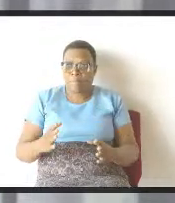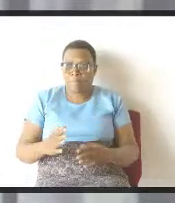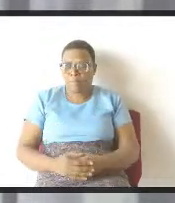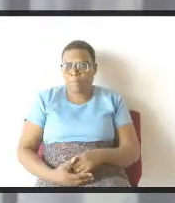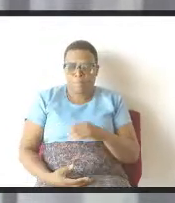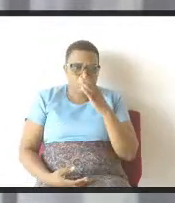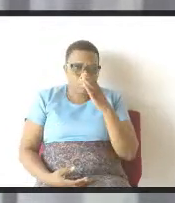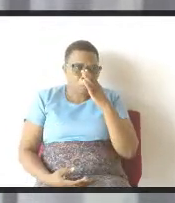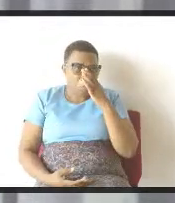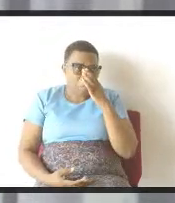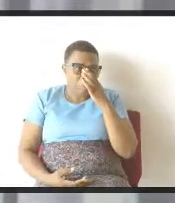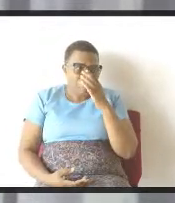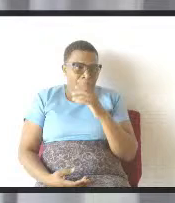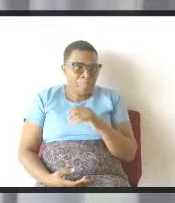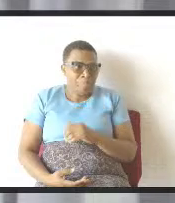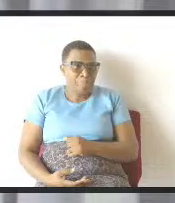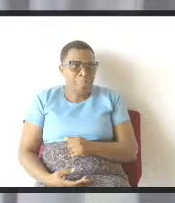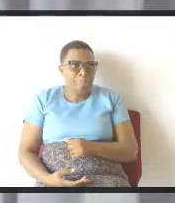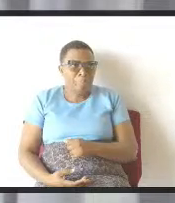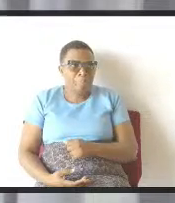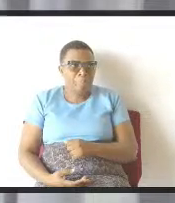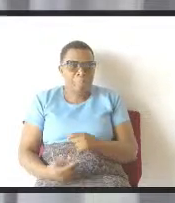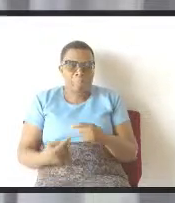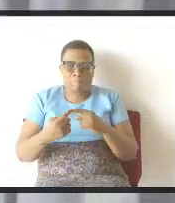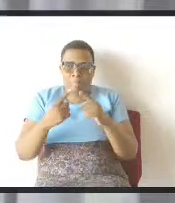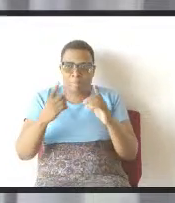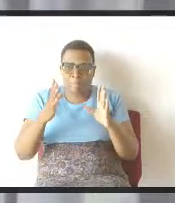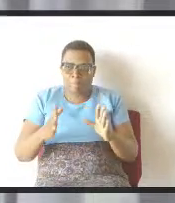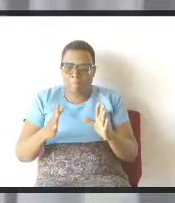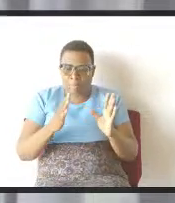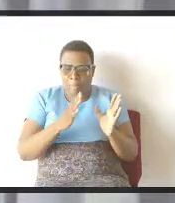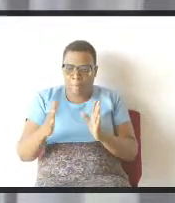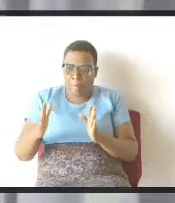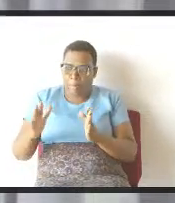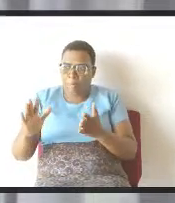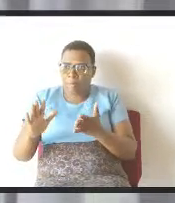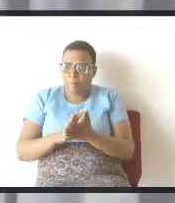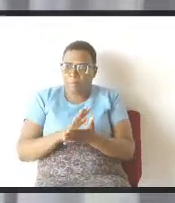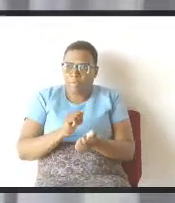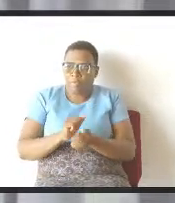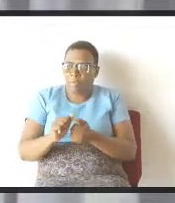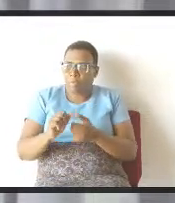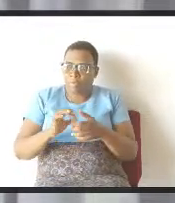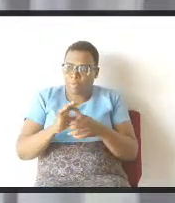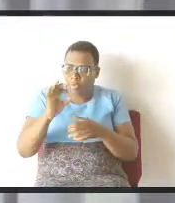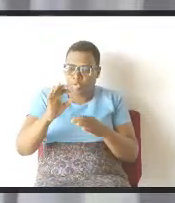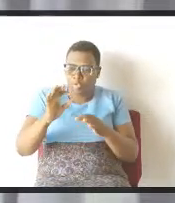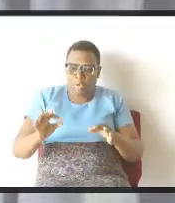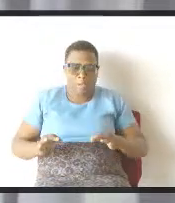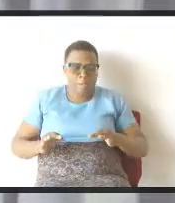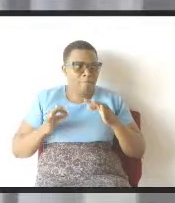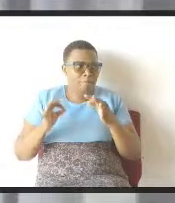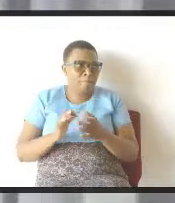Enemies that are intent on destroying us spiritually.